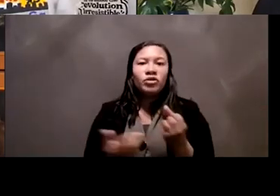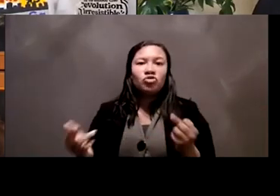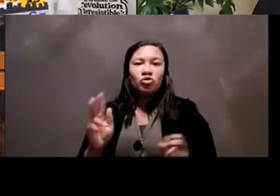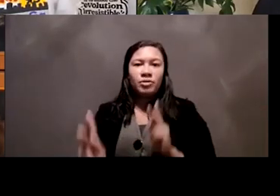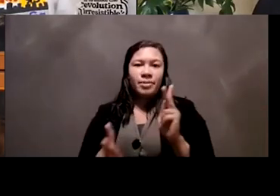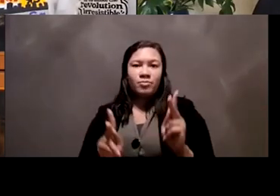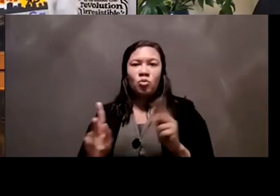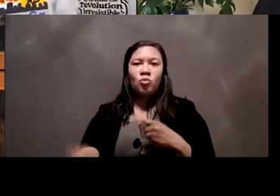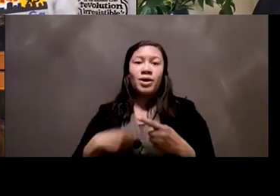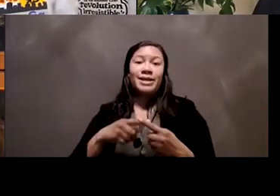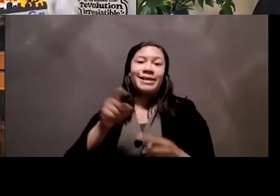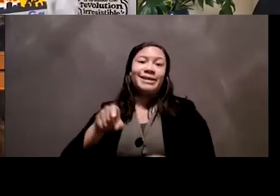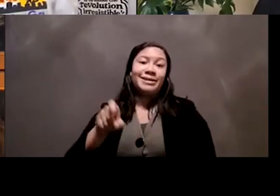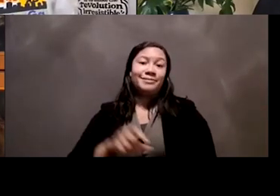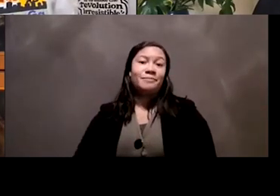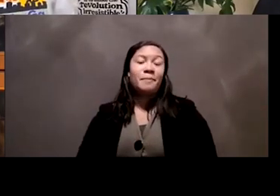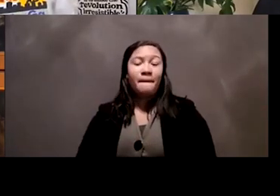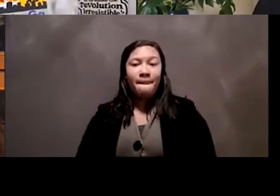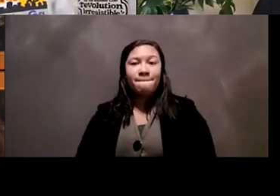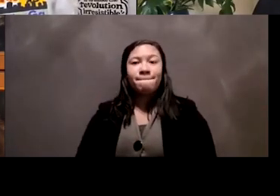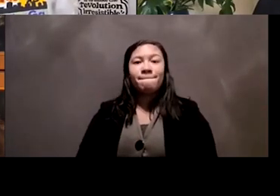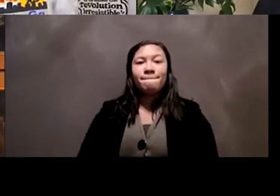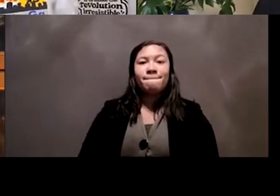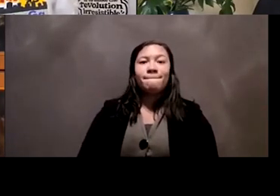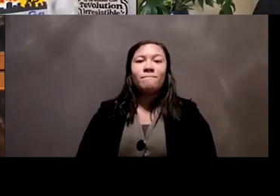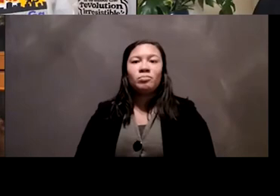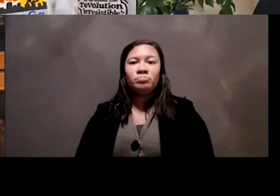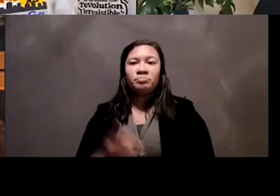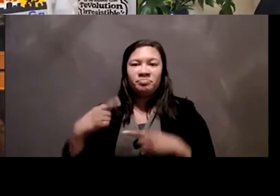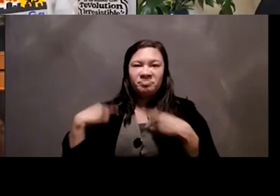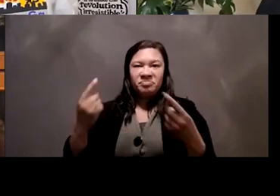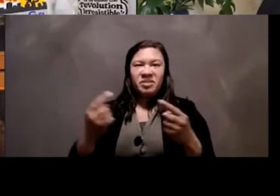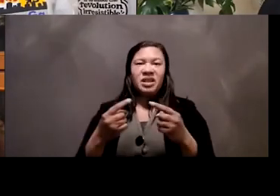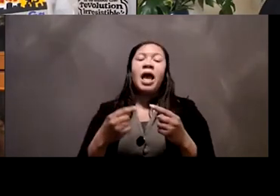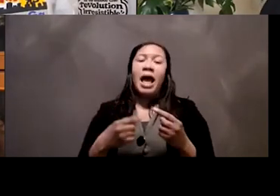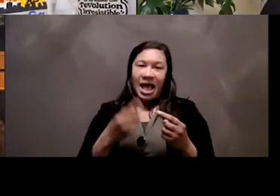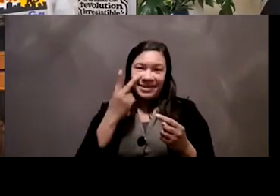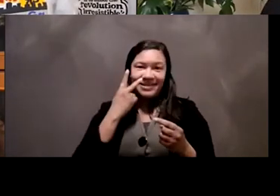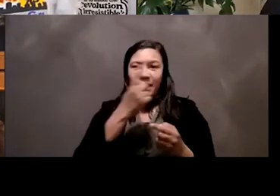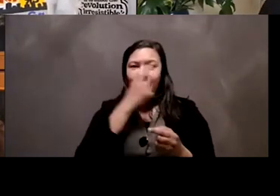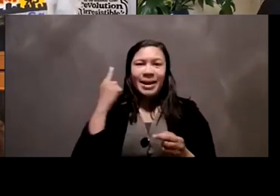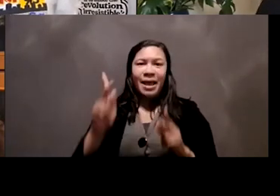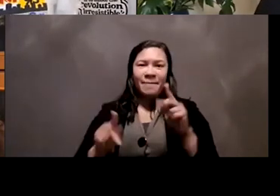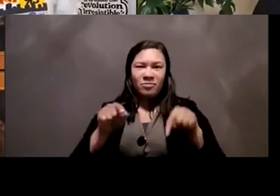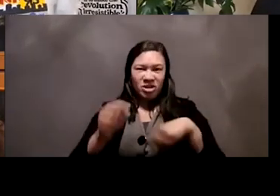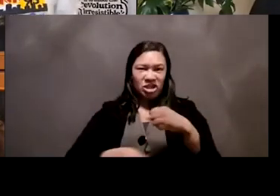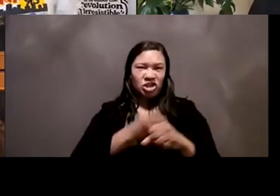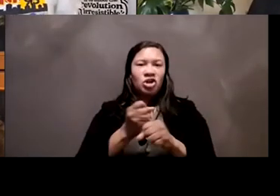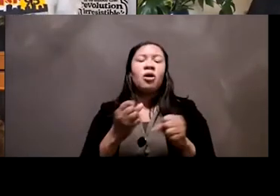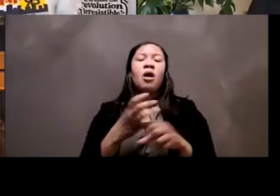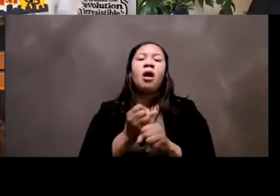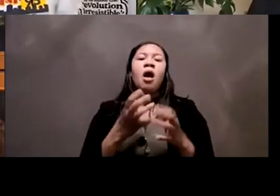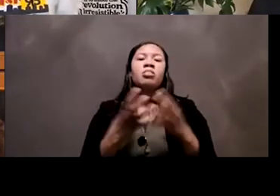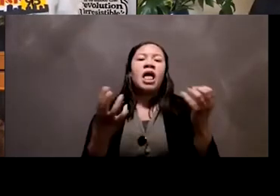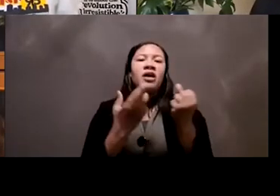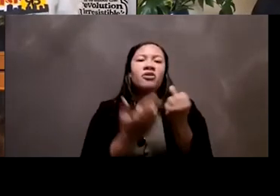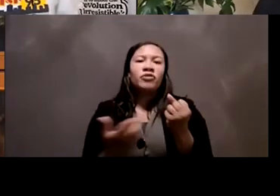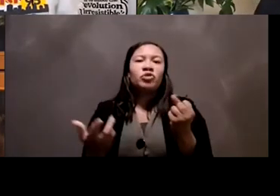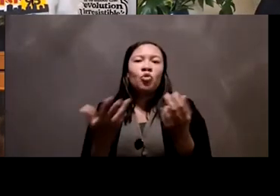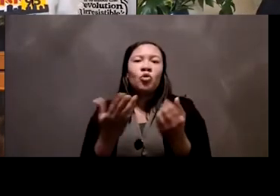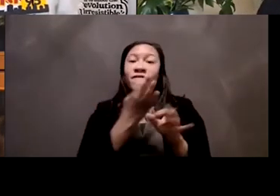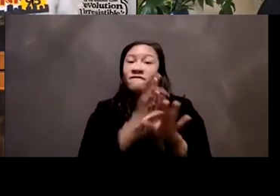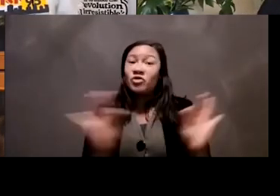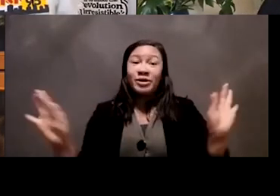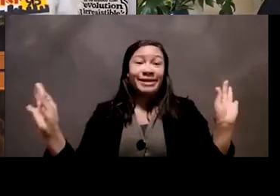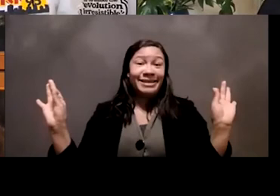There's been so many kind of free resources for Black people this year in terms of herbalism, and how beautiful that is, and why didn't